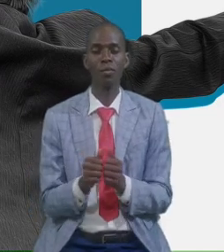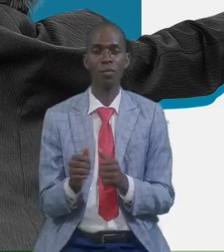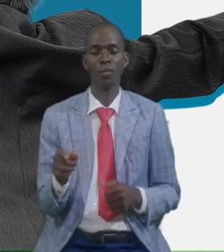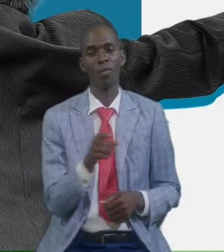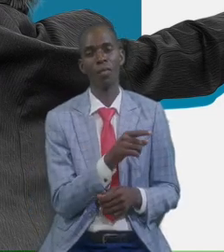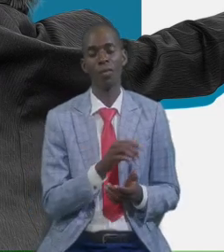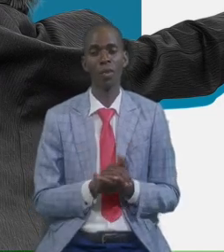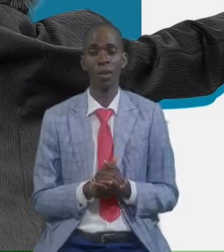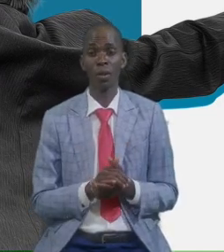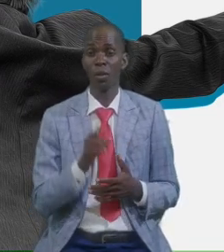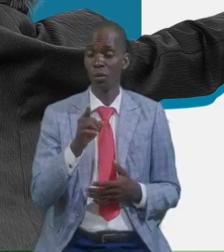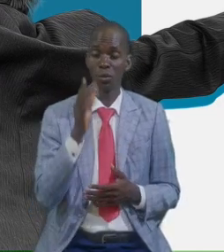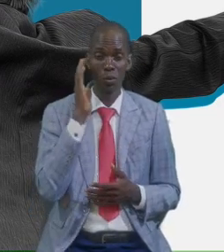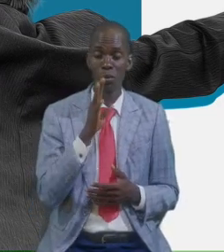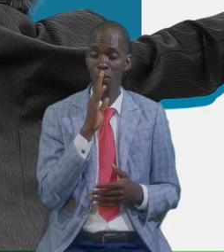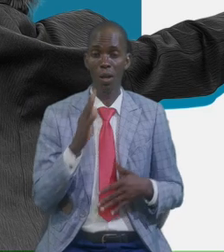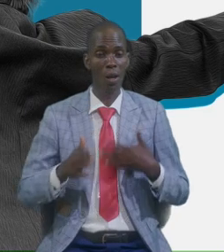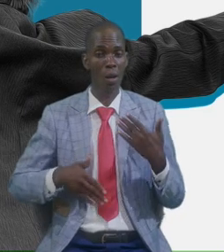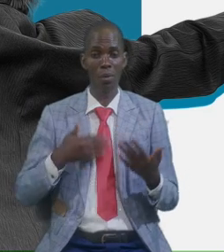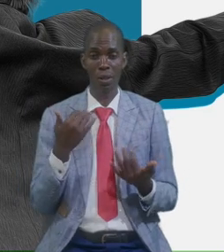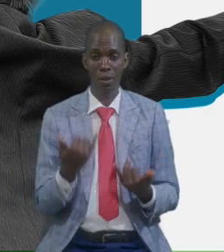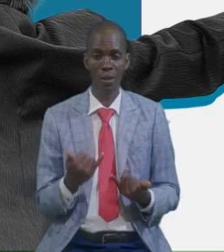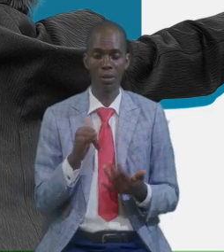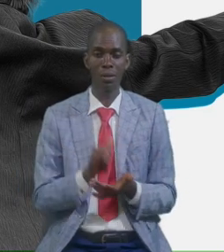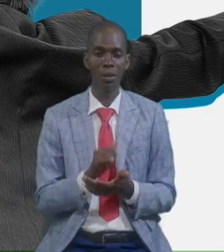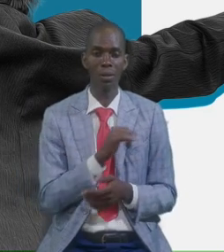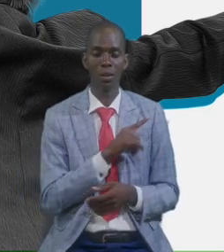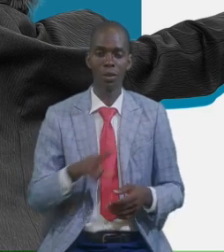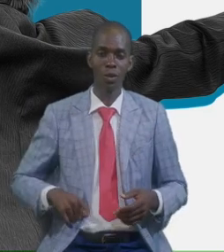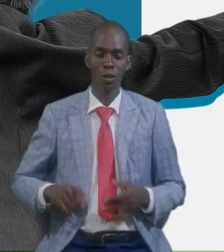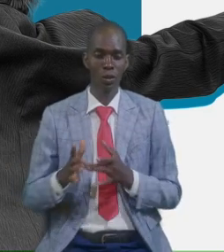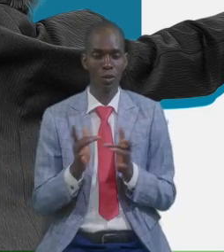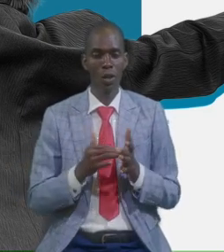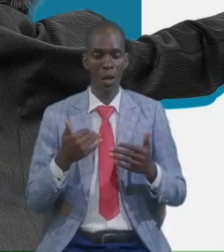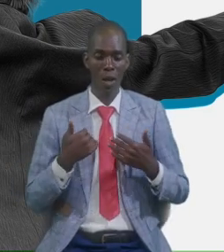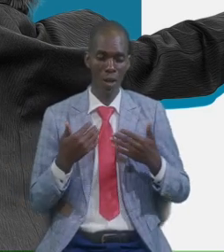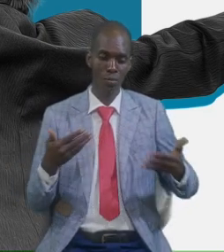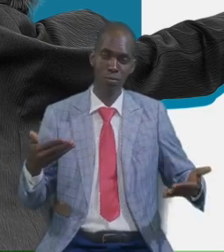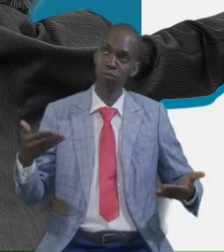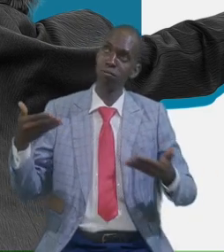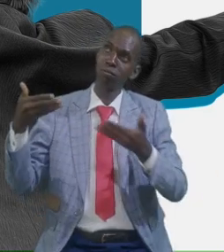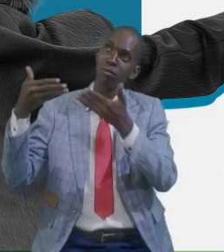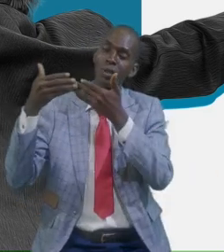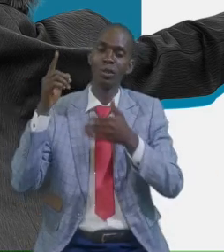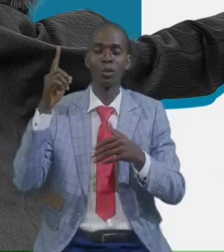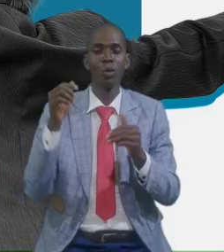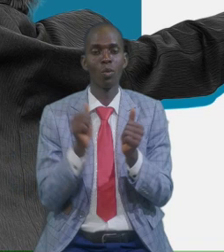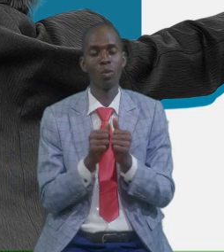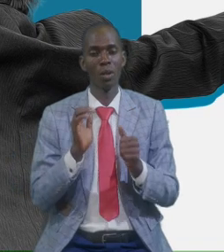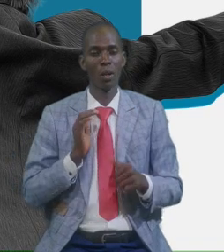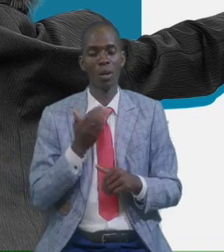You should be happy that the Lord reconciled you with our merciful Father.